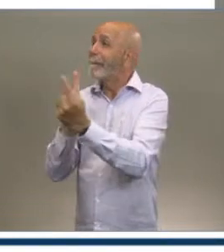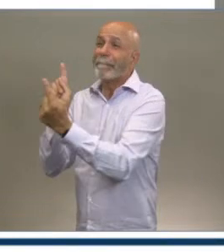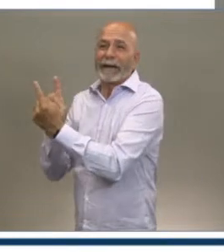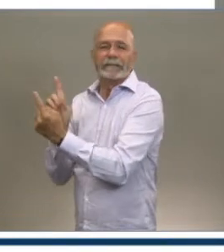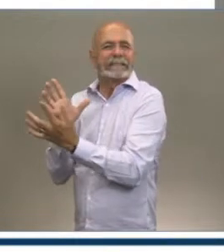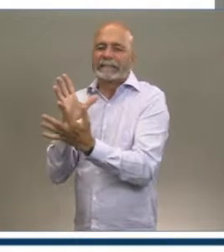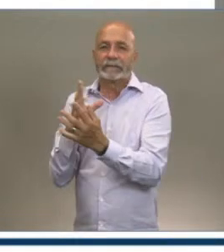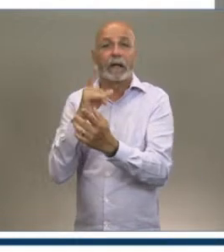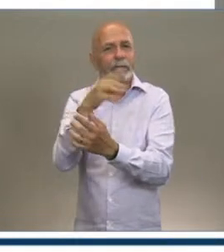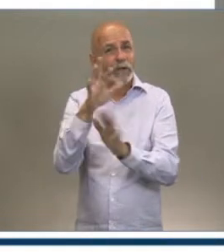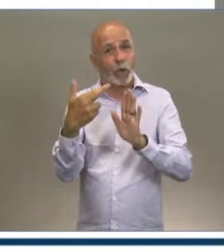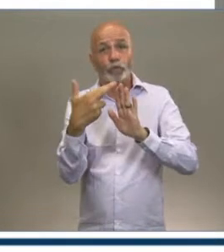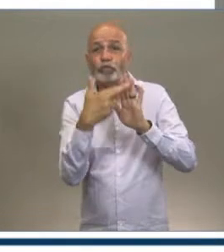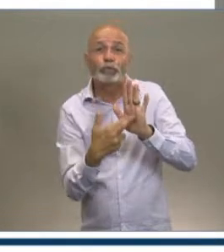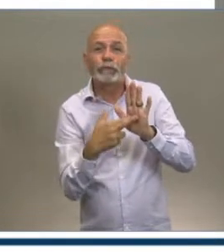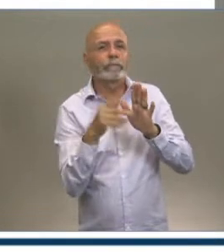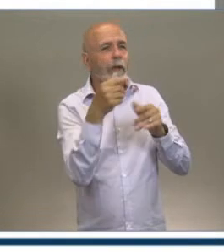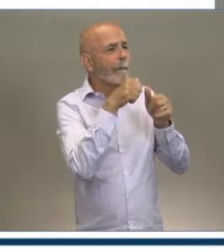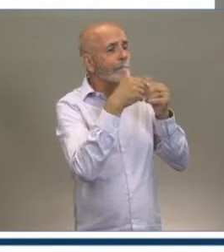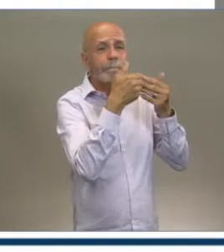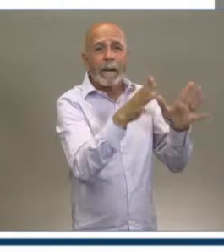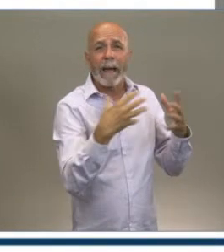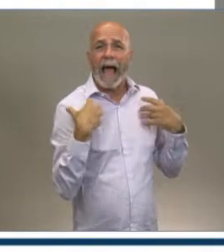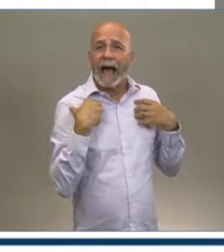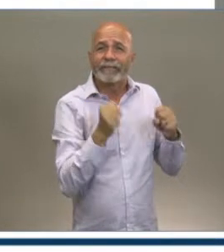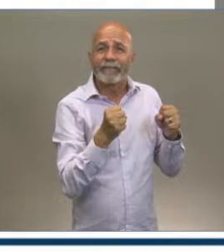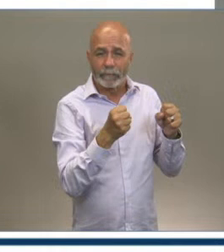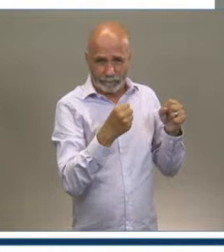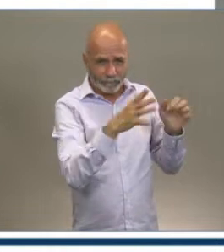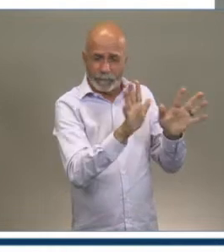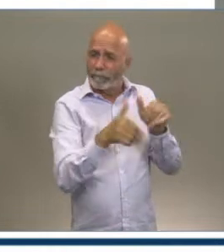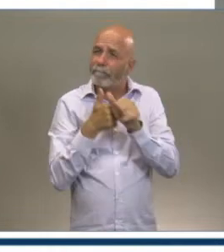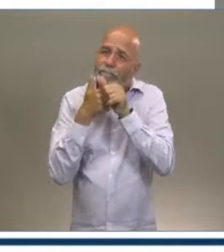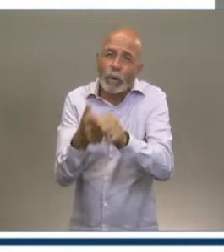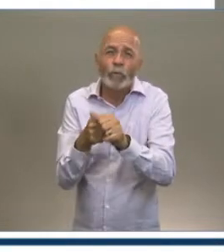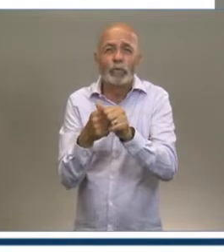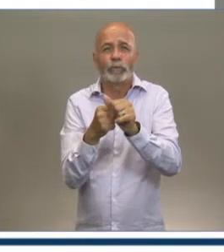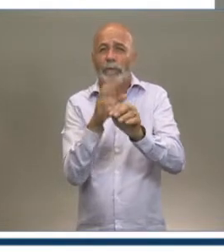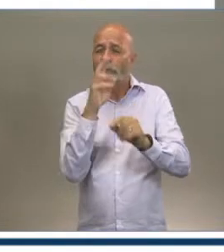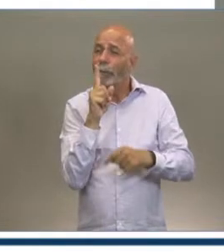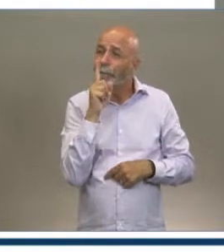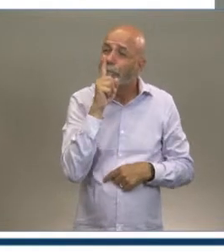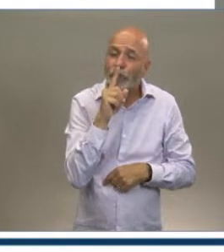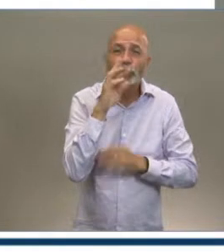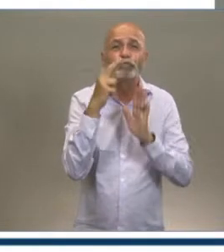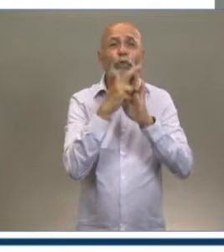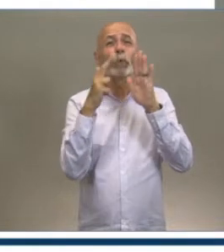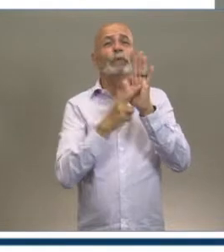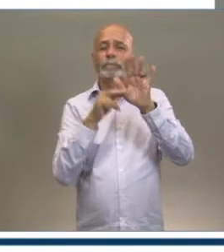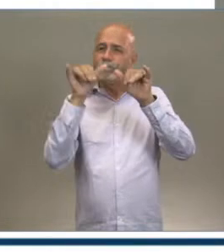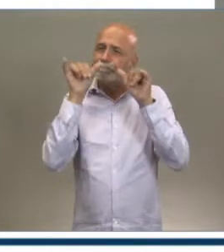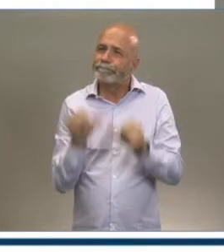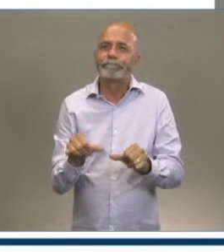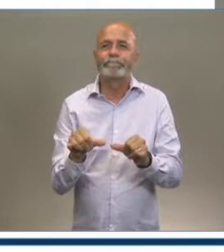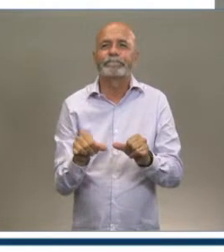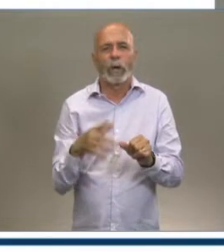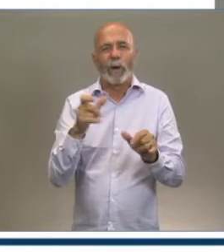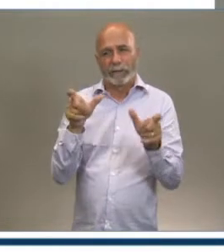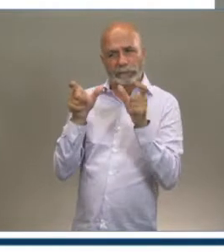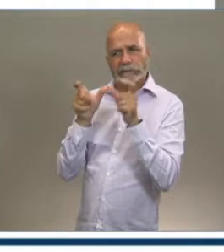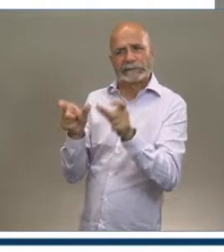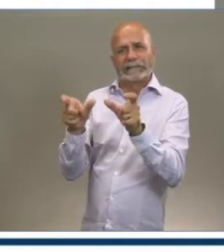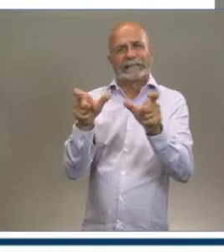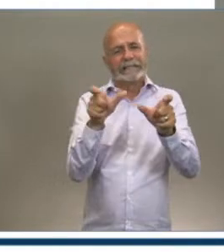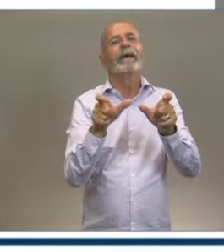tested while we open up. These things are not a guarantee, but they will certainly help to protect us until we can all get